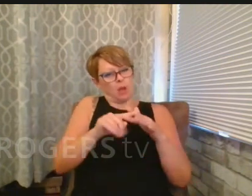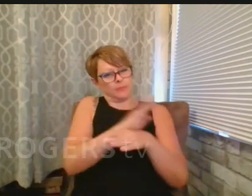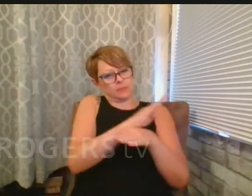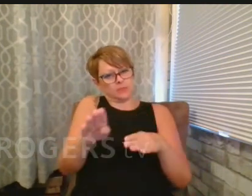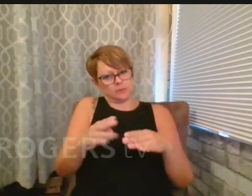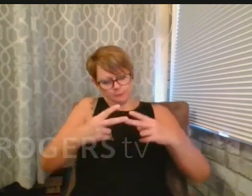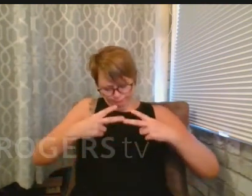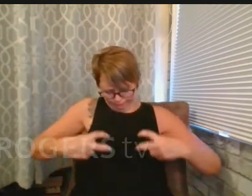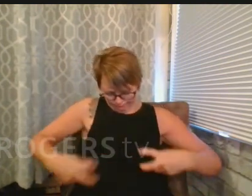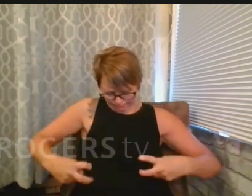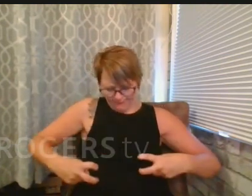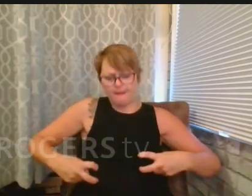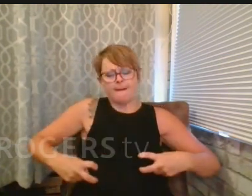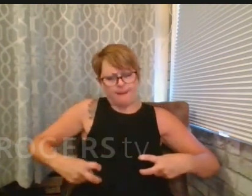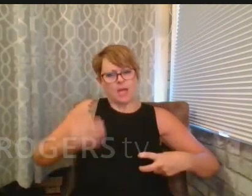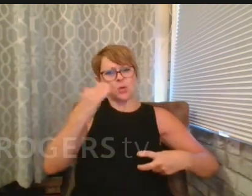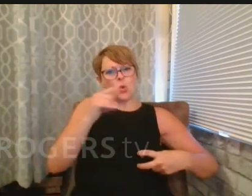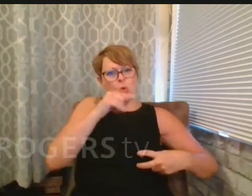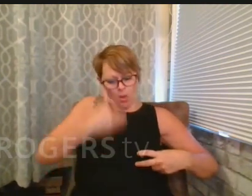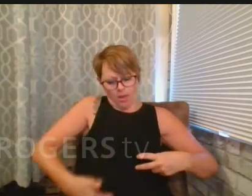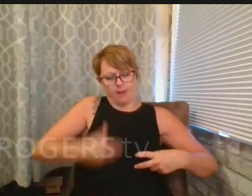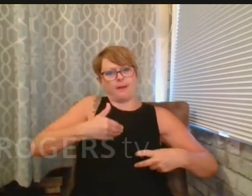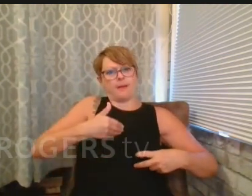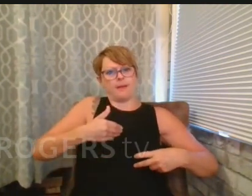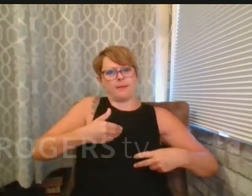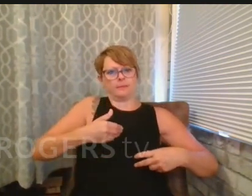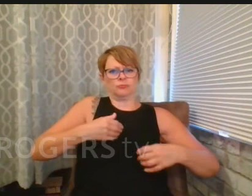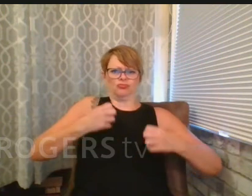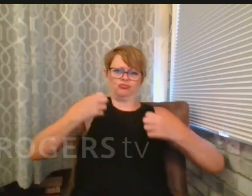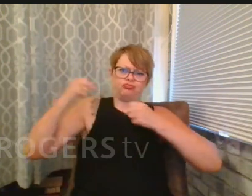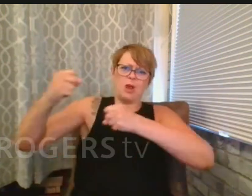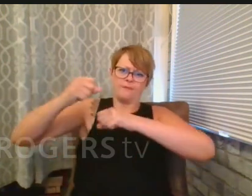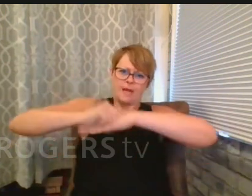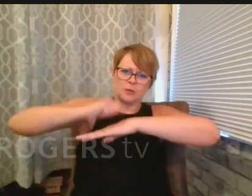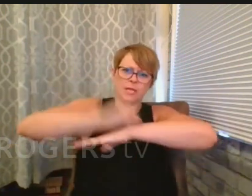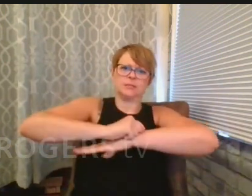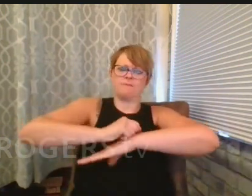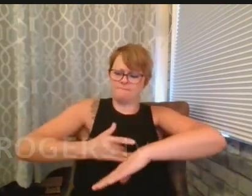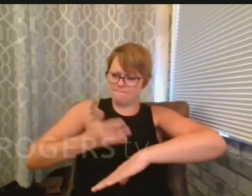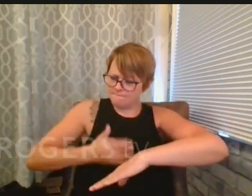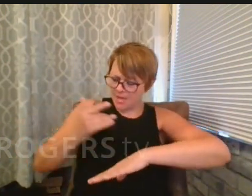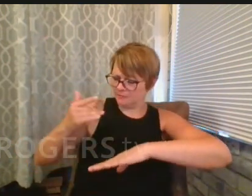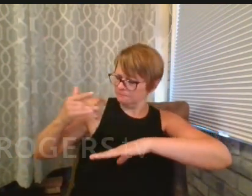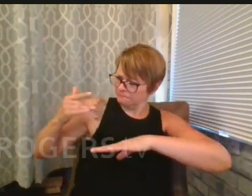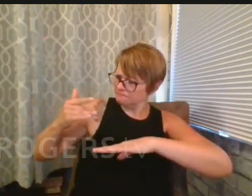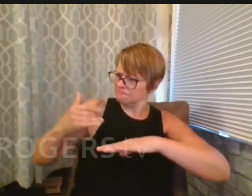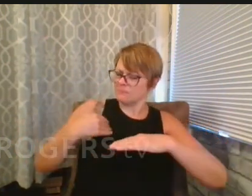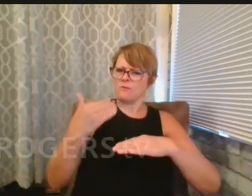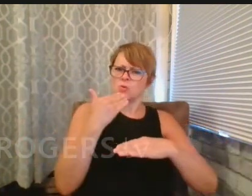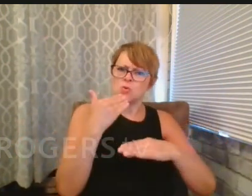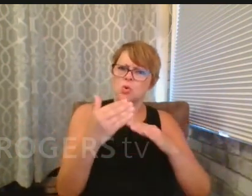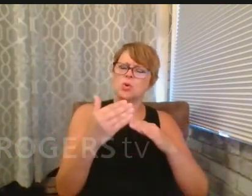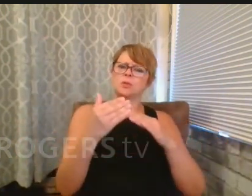strong foundation of yourself or your own preferences, desires, work ethic, morality, a lot of different